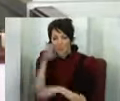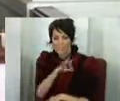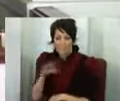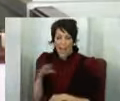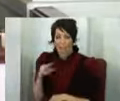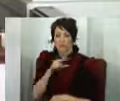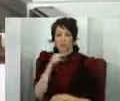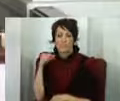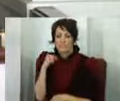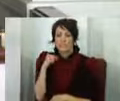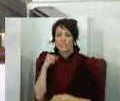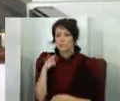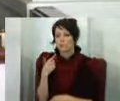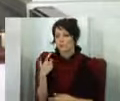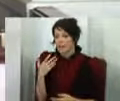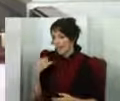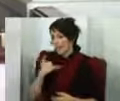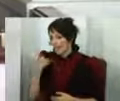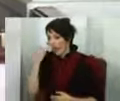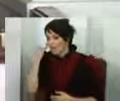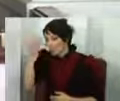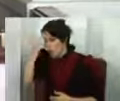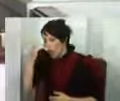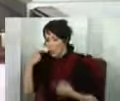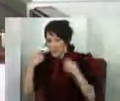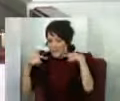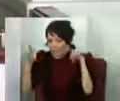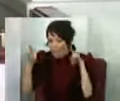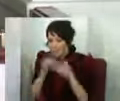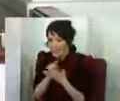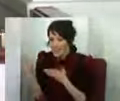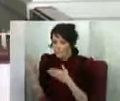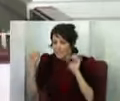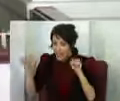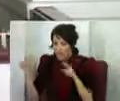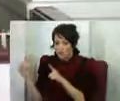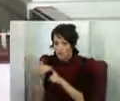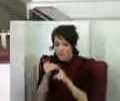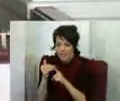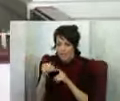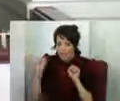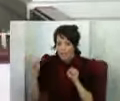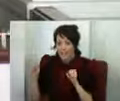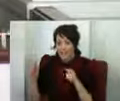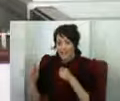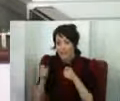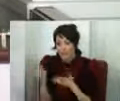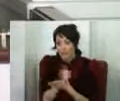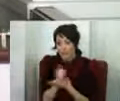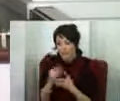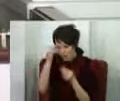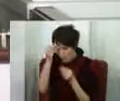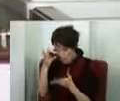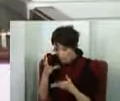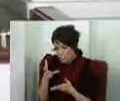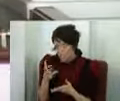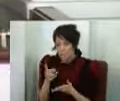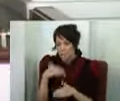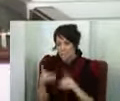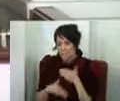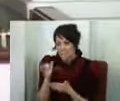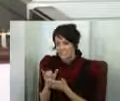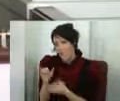if you forgot, we announced it last week. I just would kindly remind you that you can also, you know, give us credit card information. We'll take that and process that